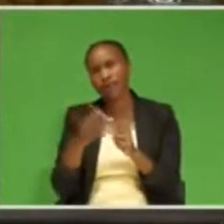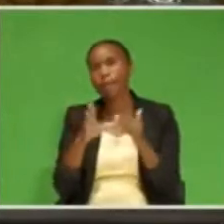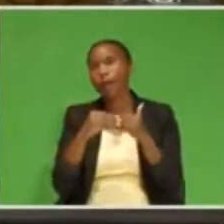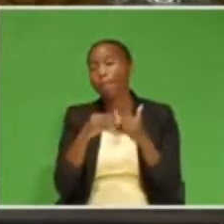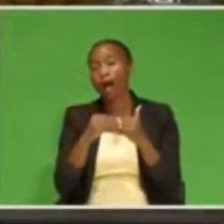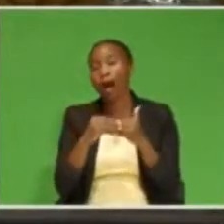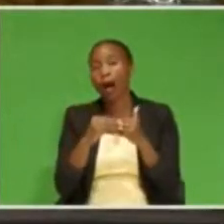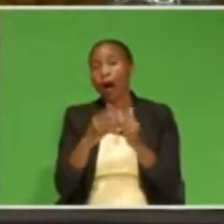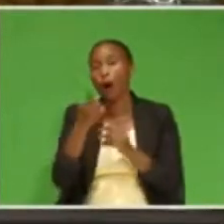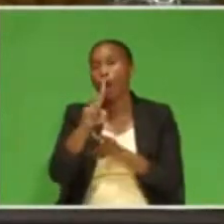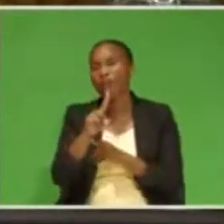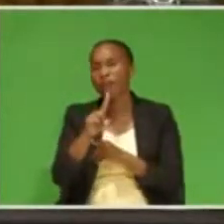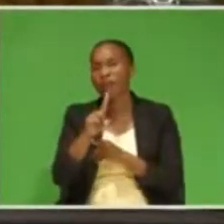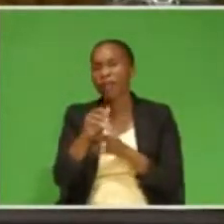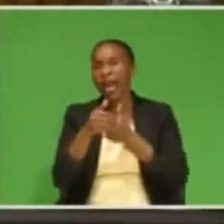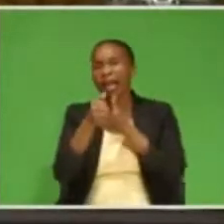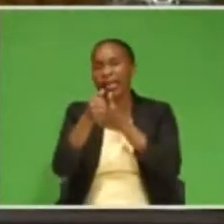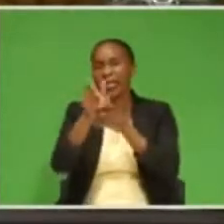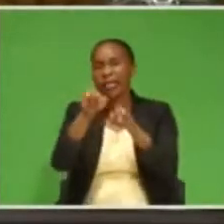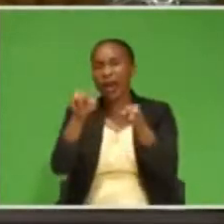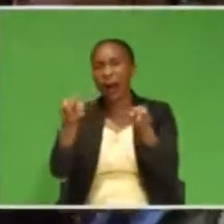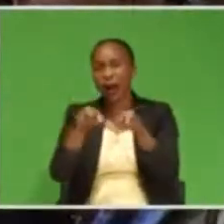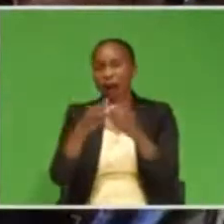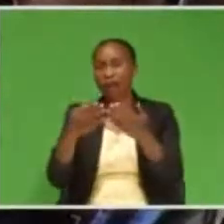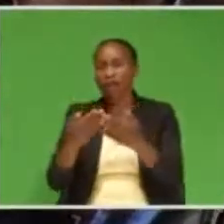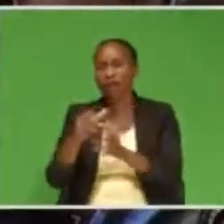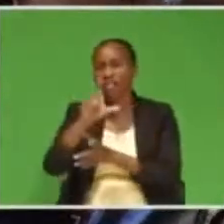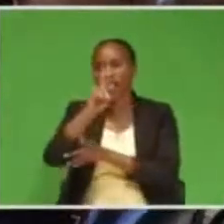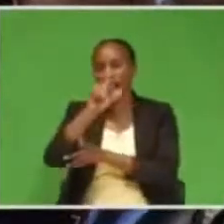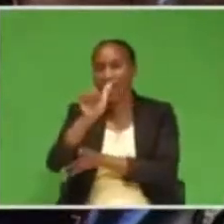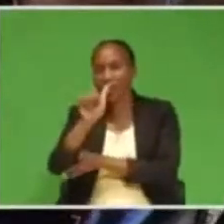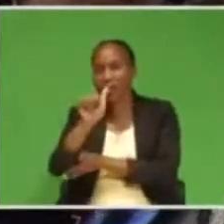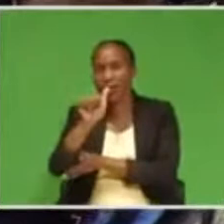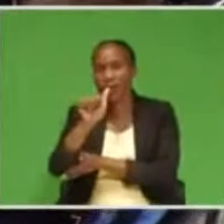member of leader of the opposition party.